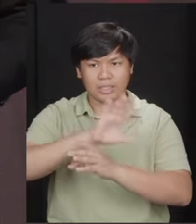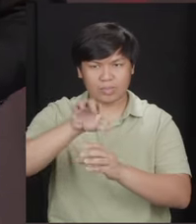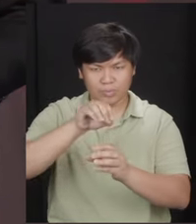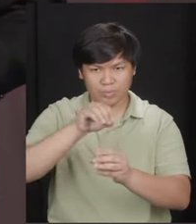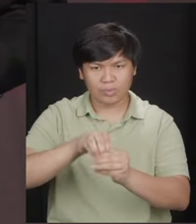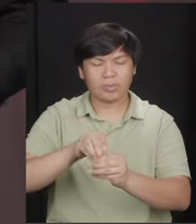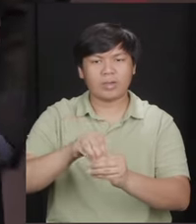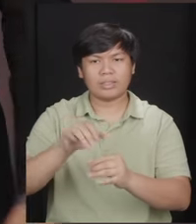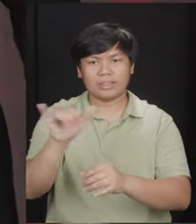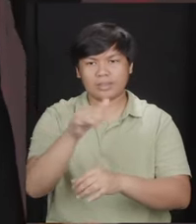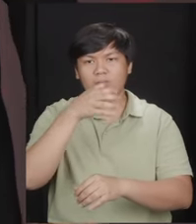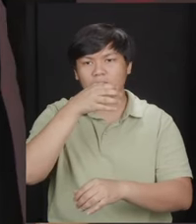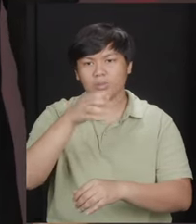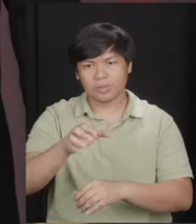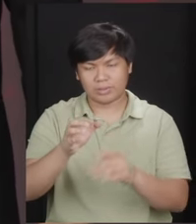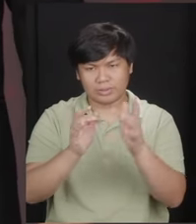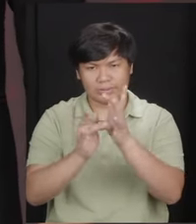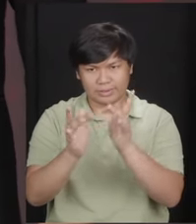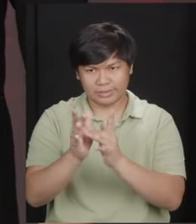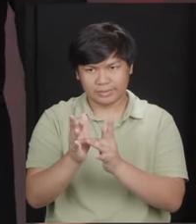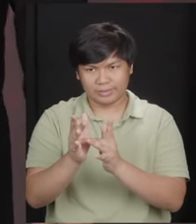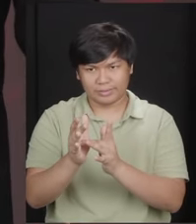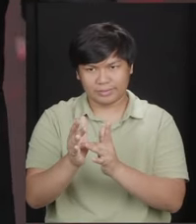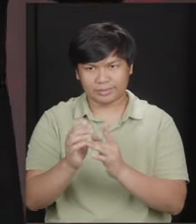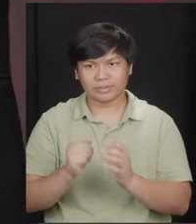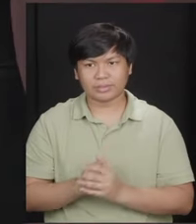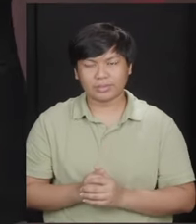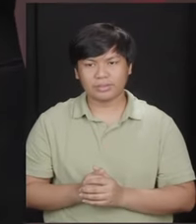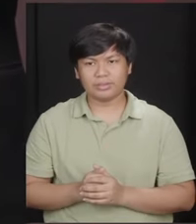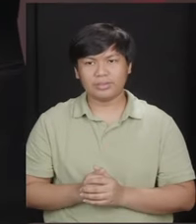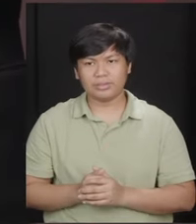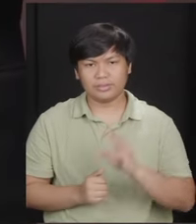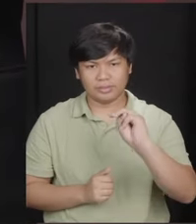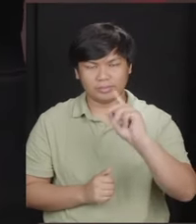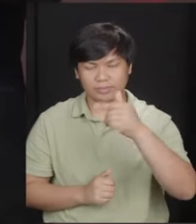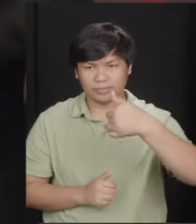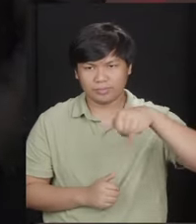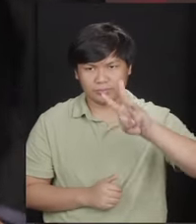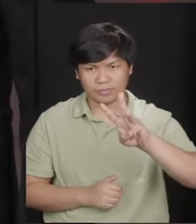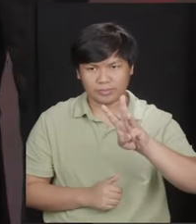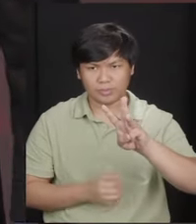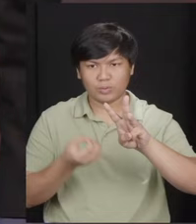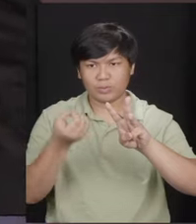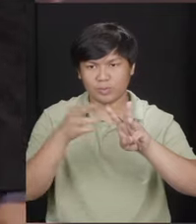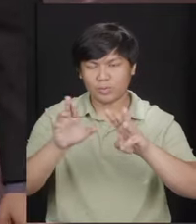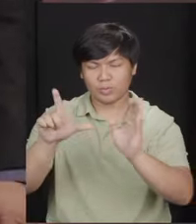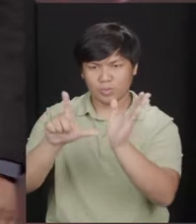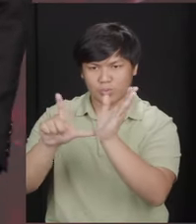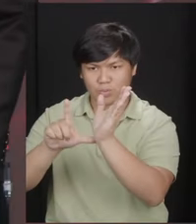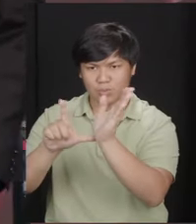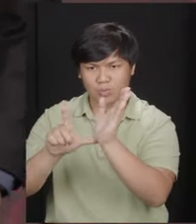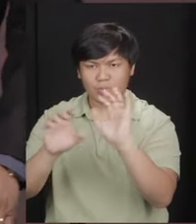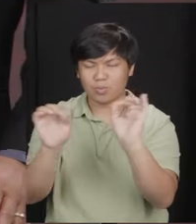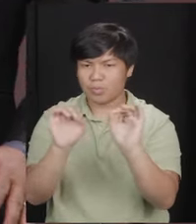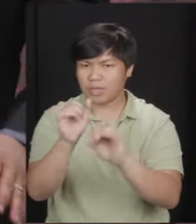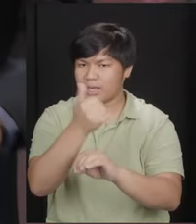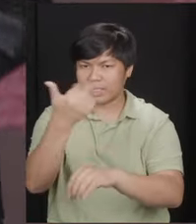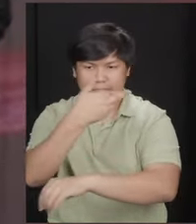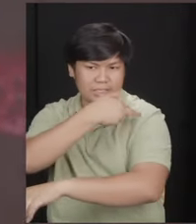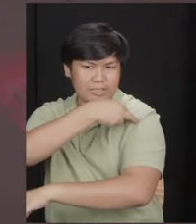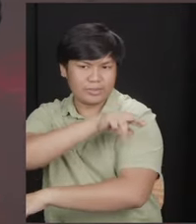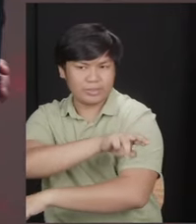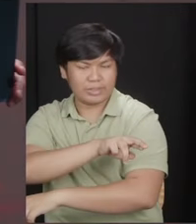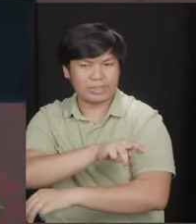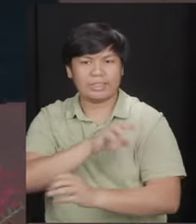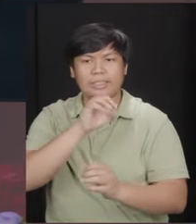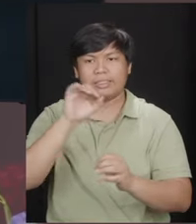command of Jesus here, whether it's the Matthew 5 to 7 version or the Luke 6 version? There is no